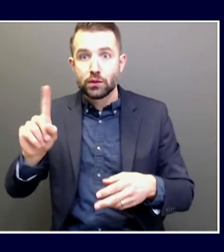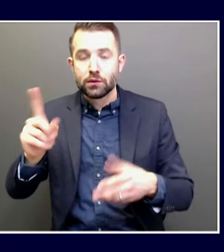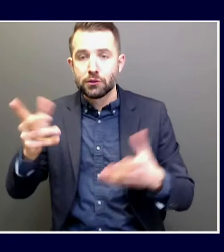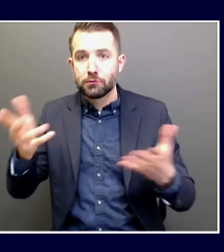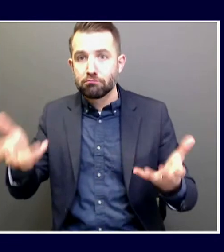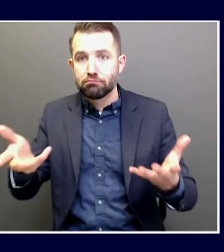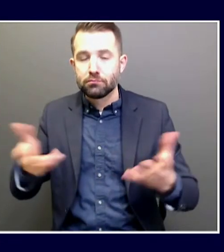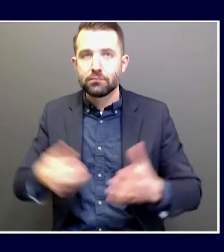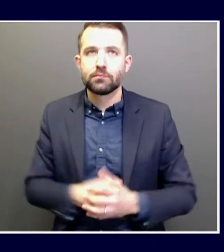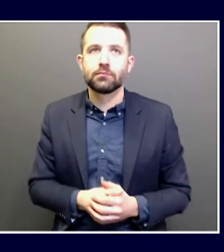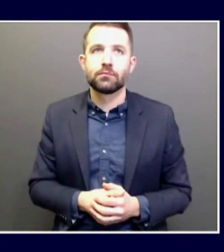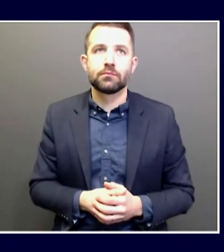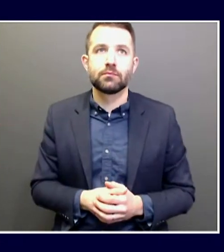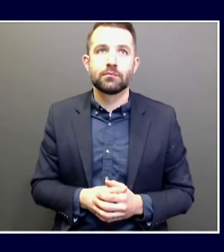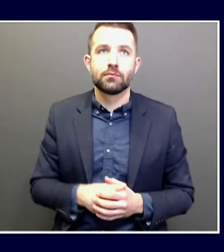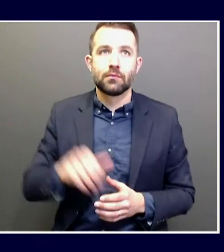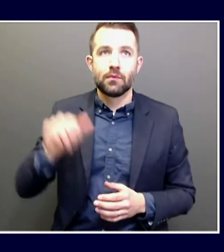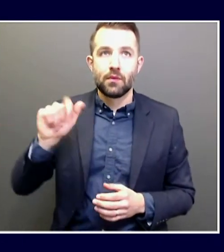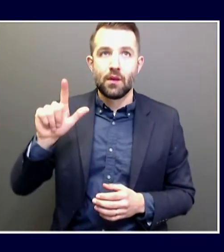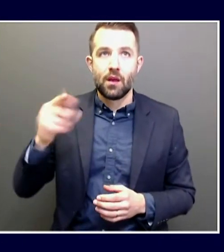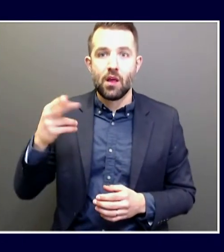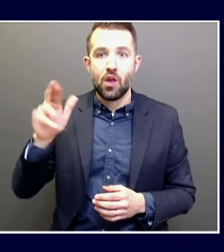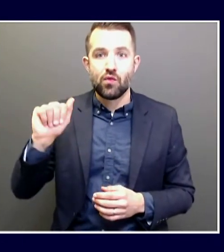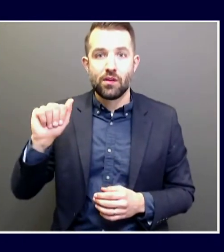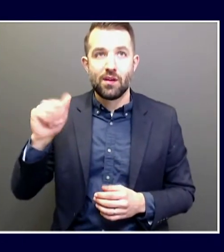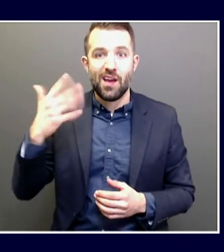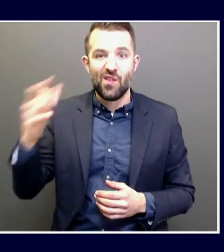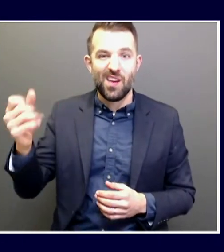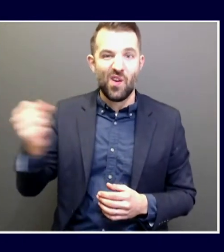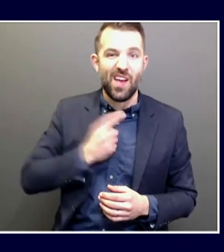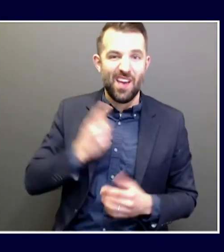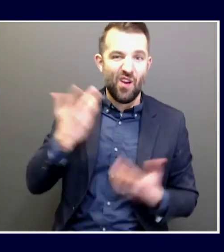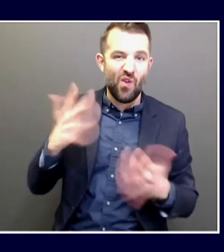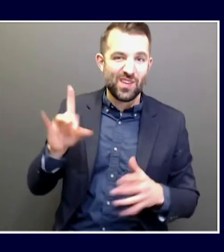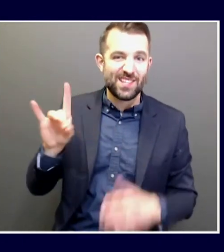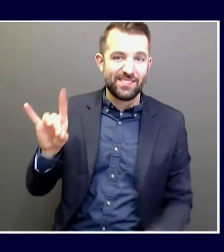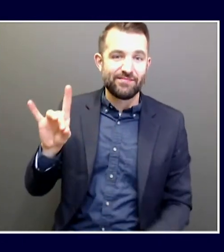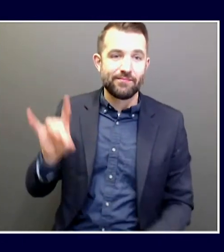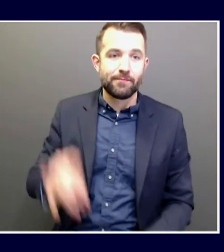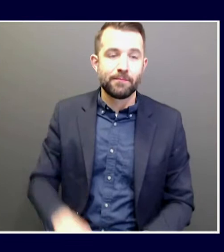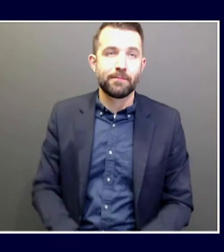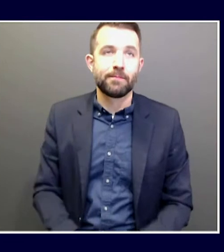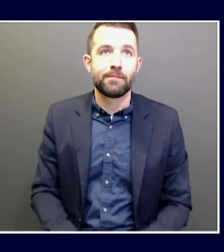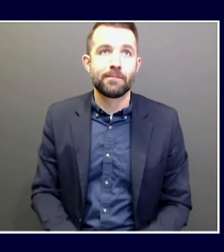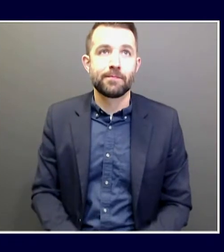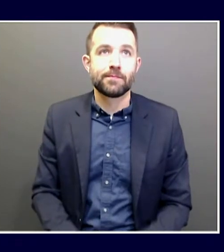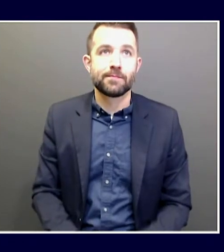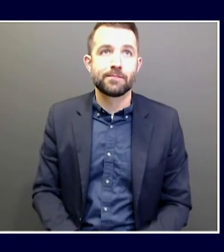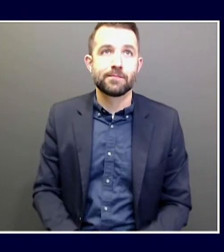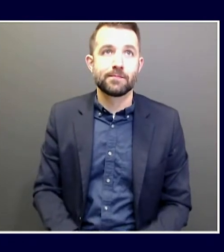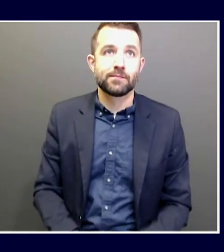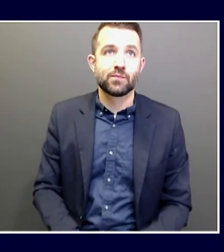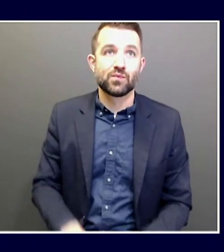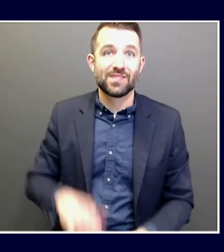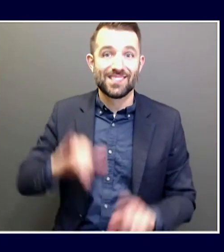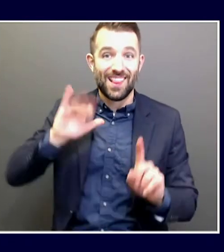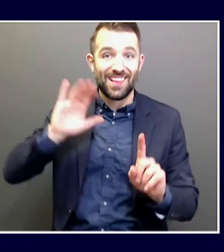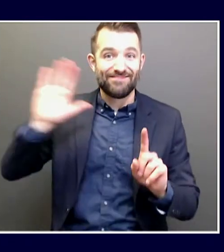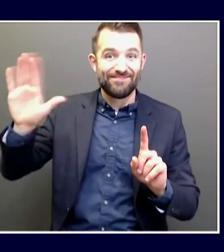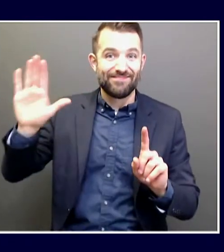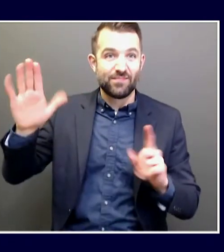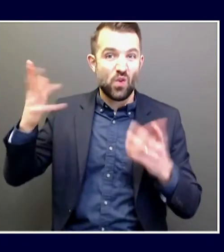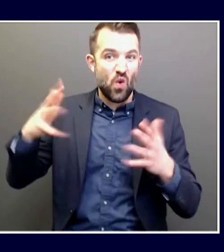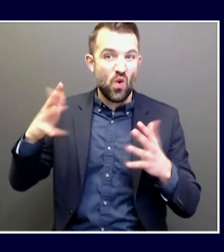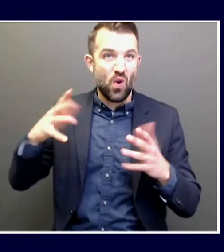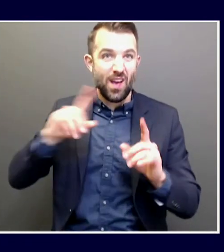asked earlier about counterfeit and the veracity of what's being sold, holding that aside for a moment, the things you want to look for in